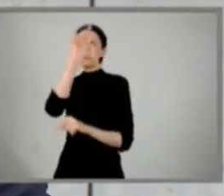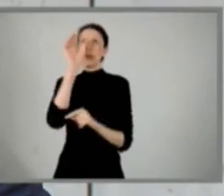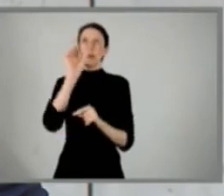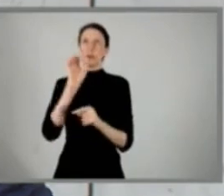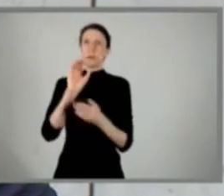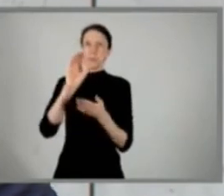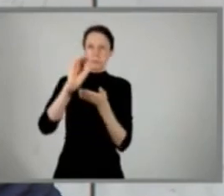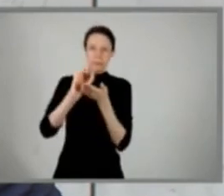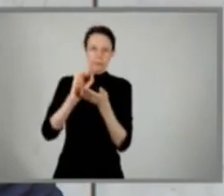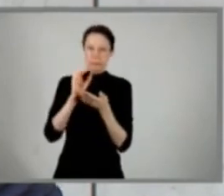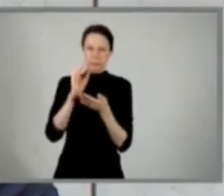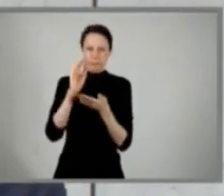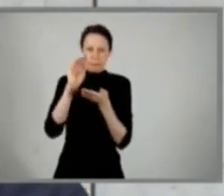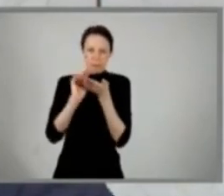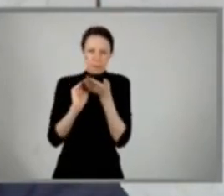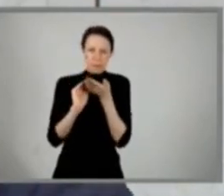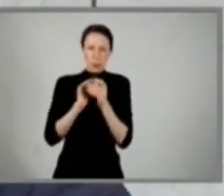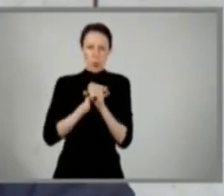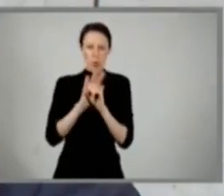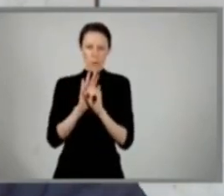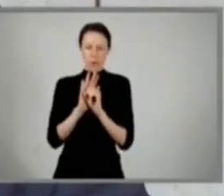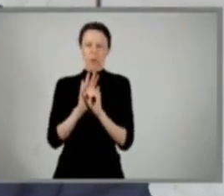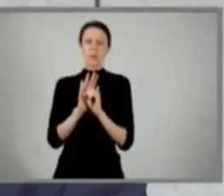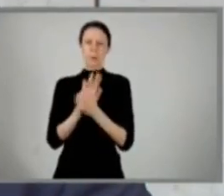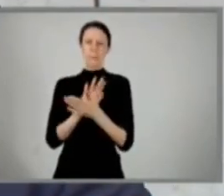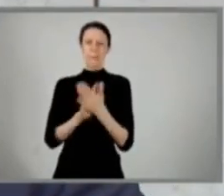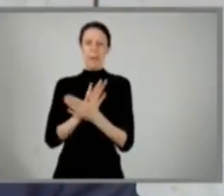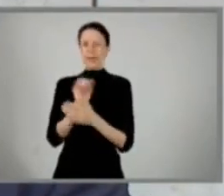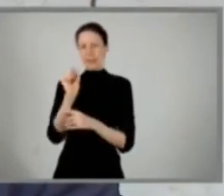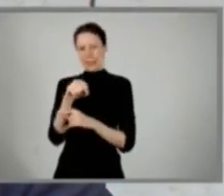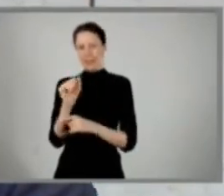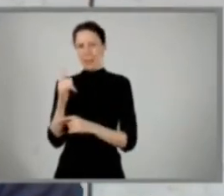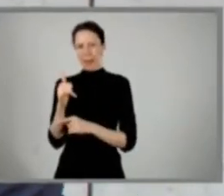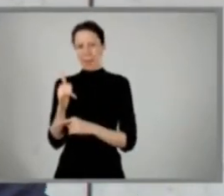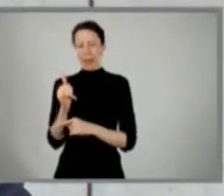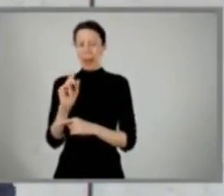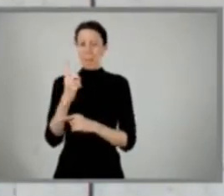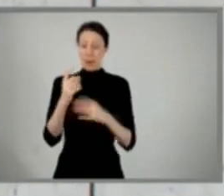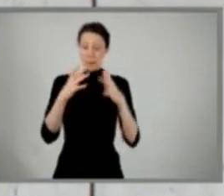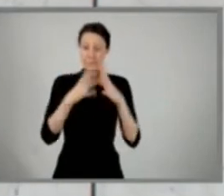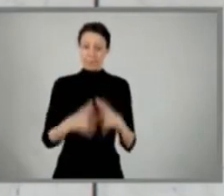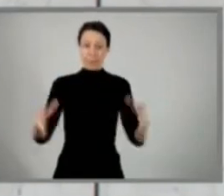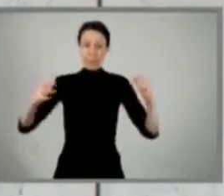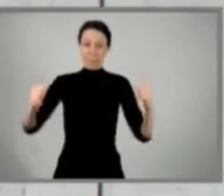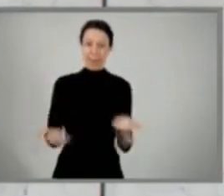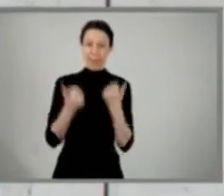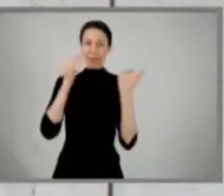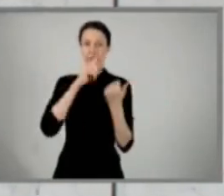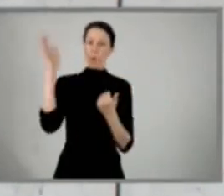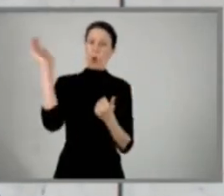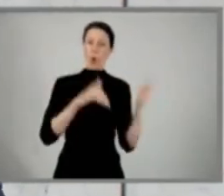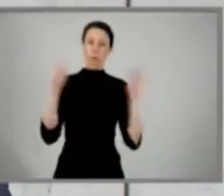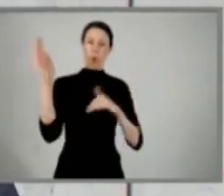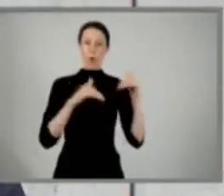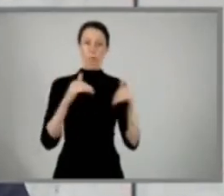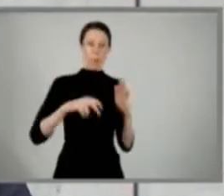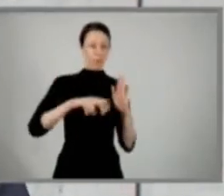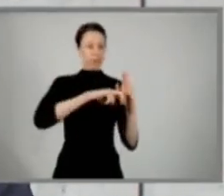I think, again, the point you made, Paul, in terms of scaled change, that is not in our immediate